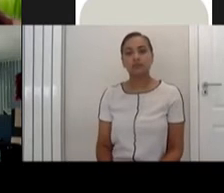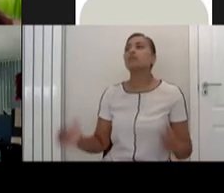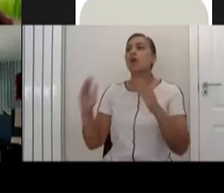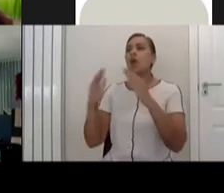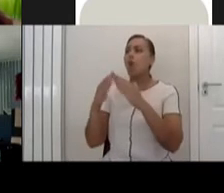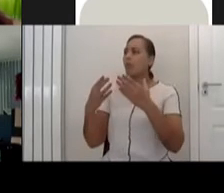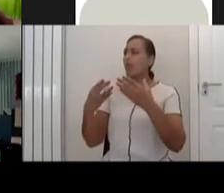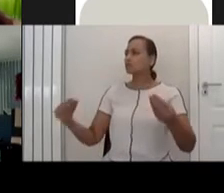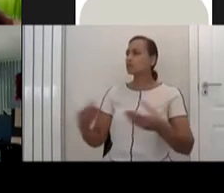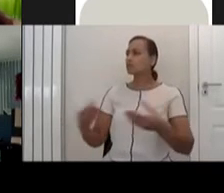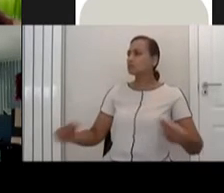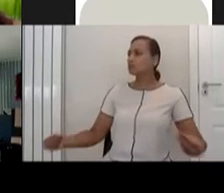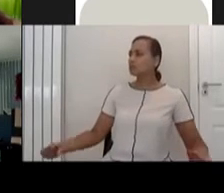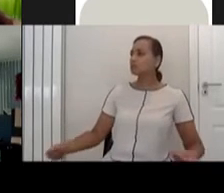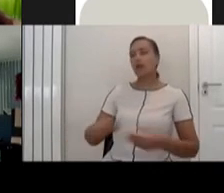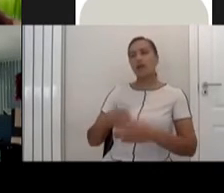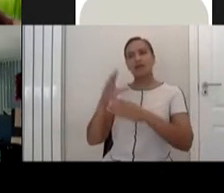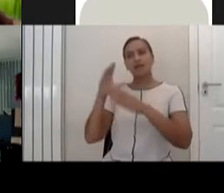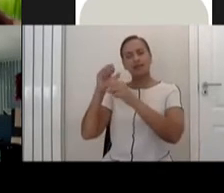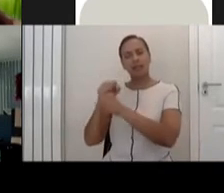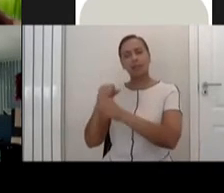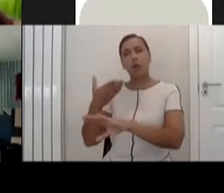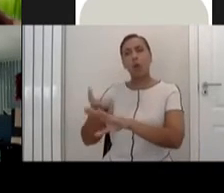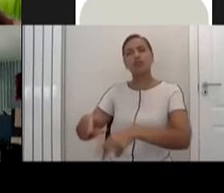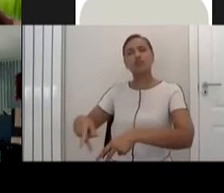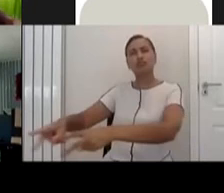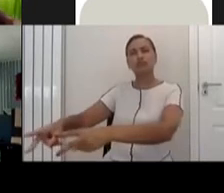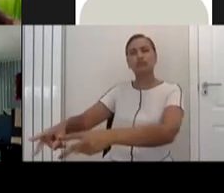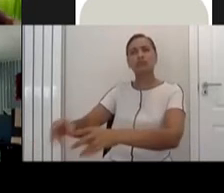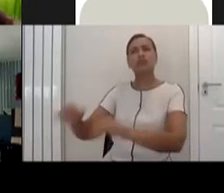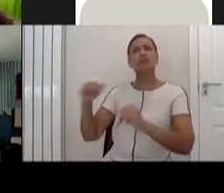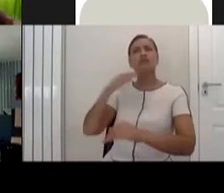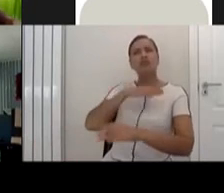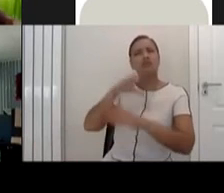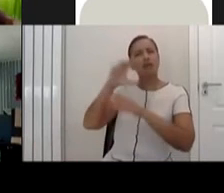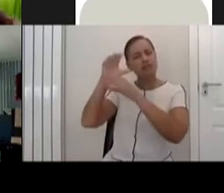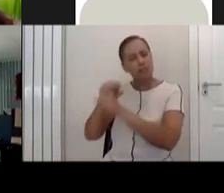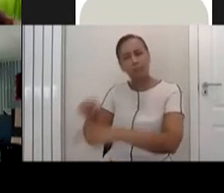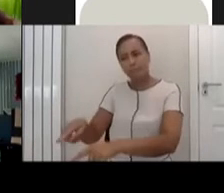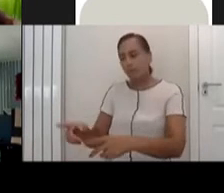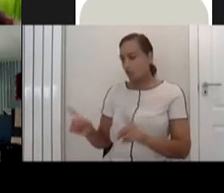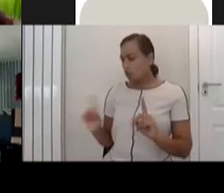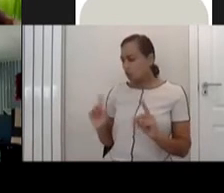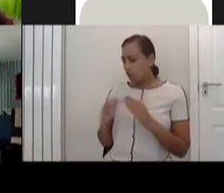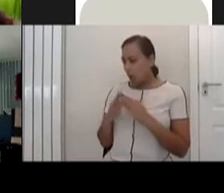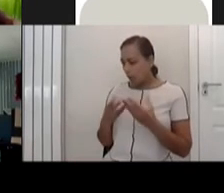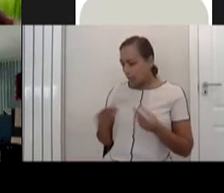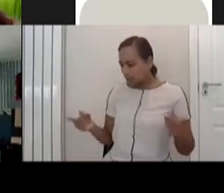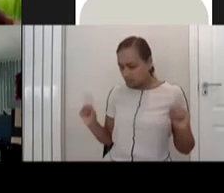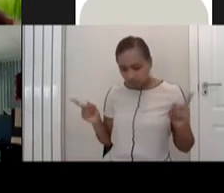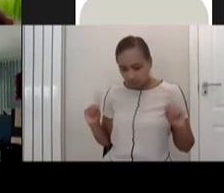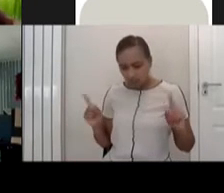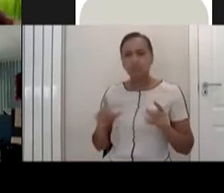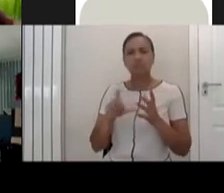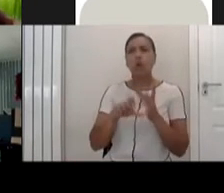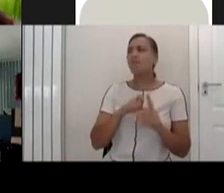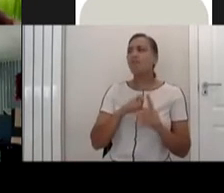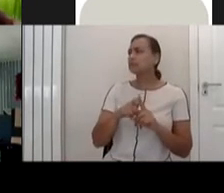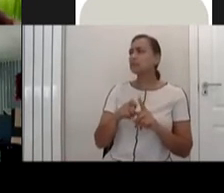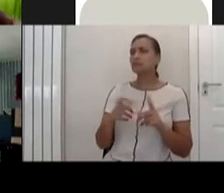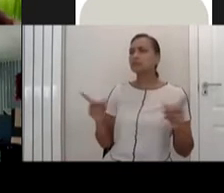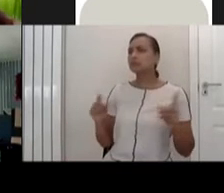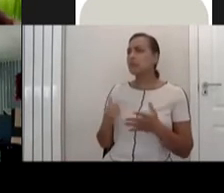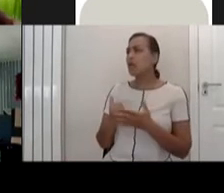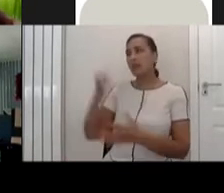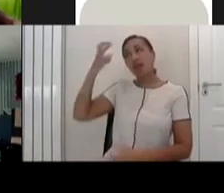homelessness and rough sleeping, you may or may not be aware that as a result of COVID, the government has asked